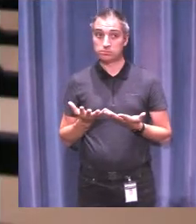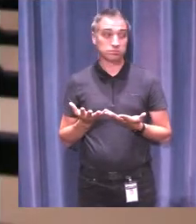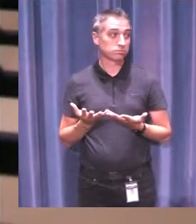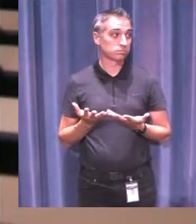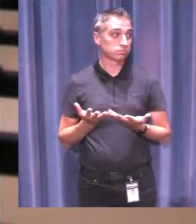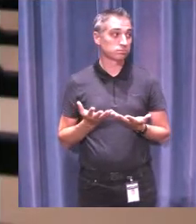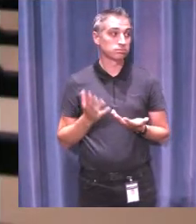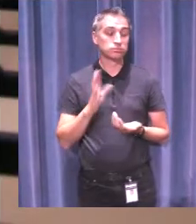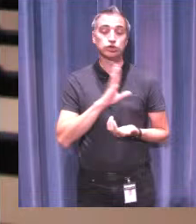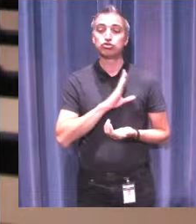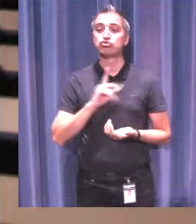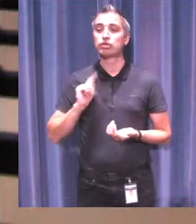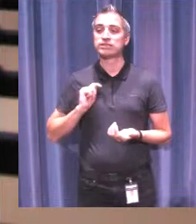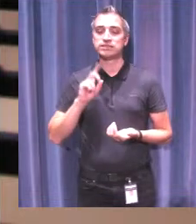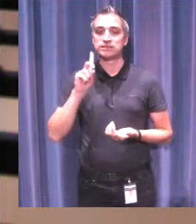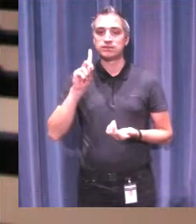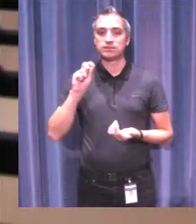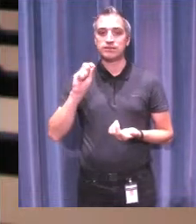Trustee Daly.